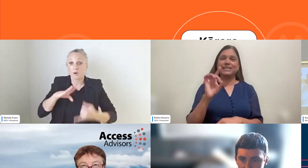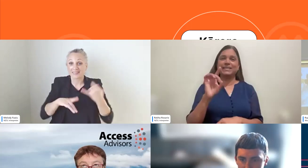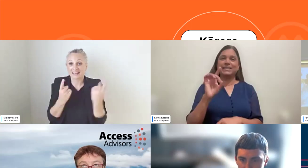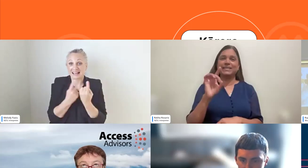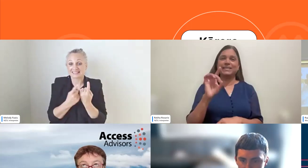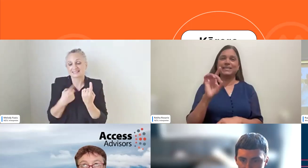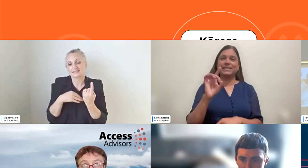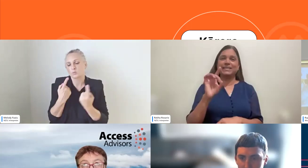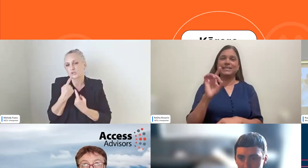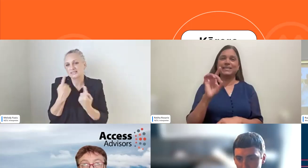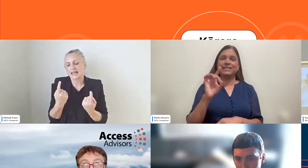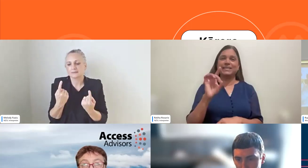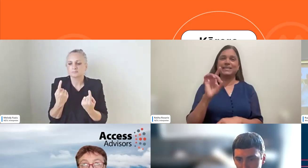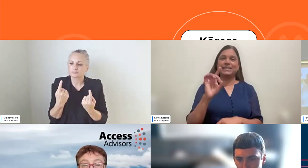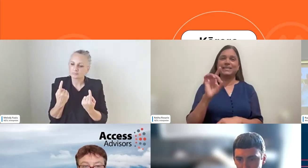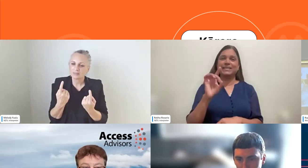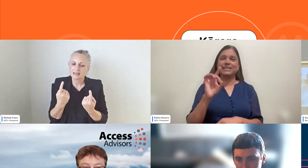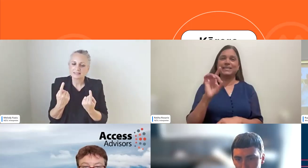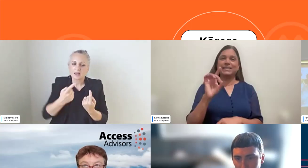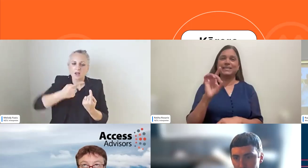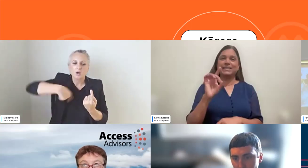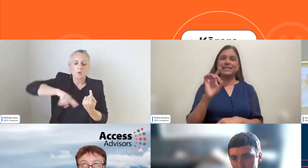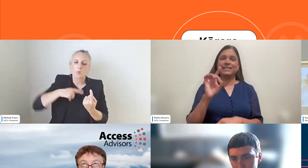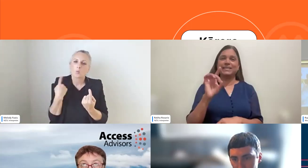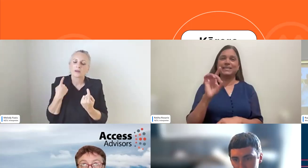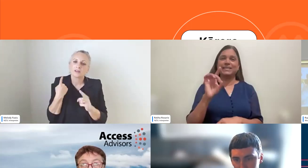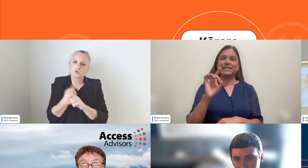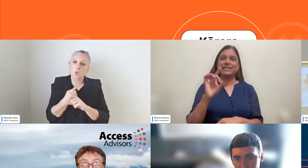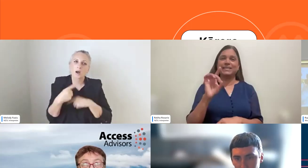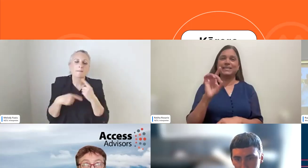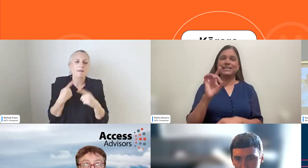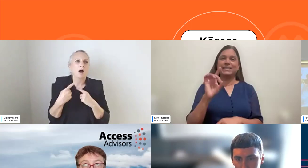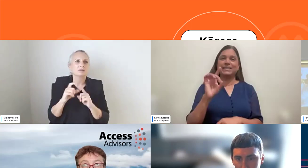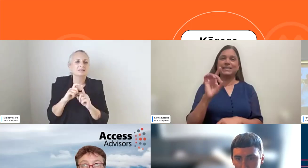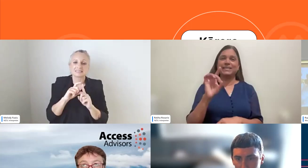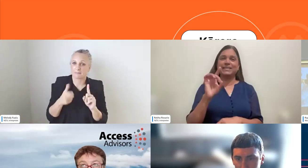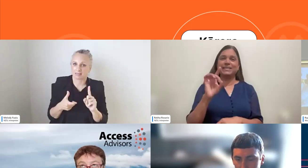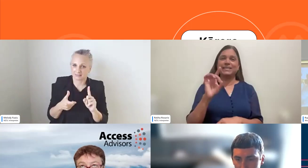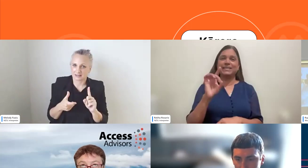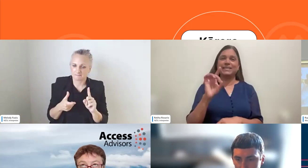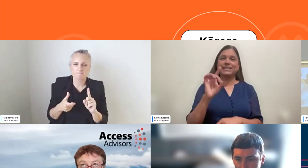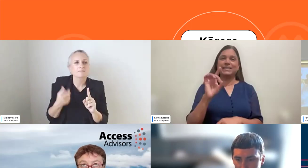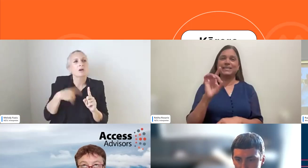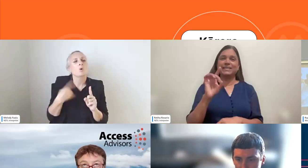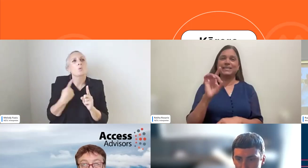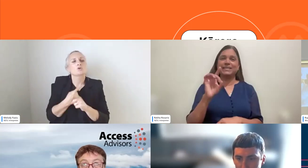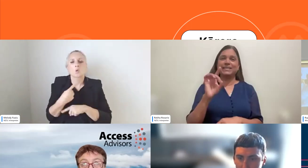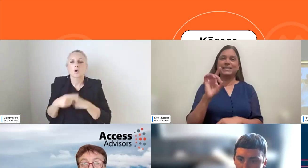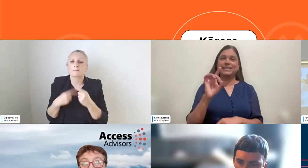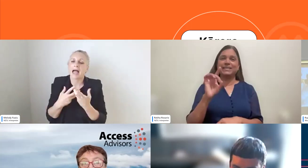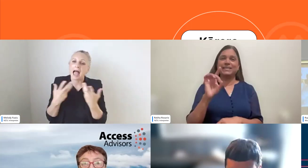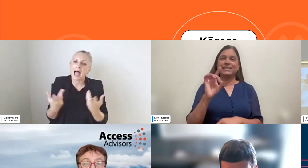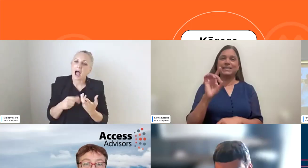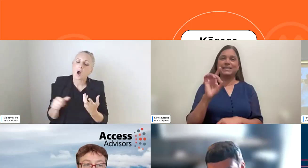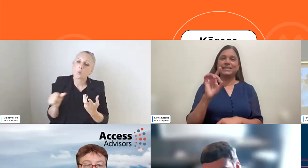is that we talk about disability and how we should be designing systems for disabled